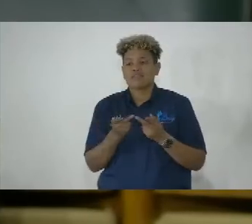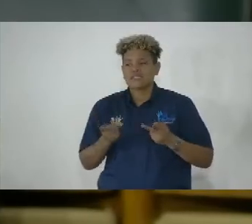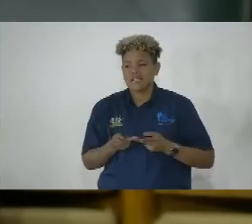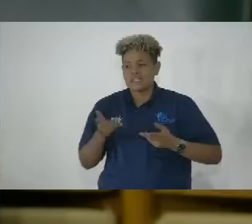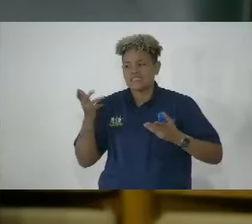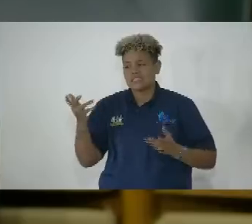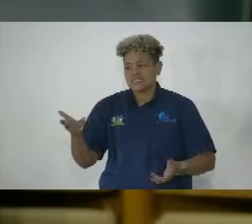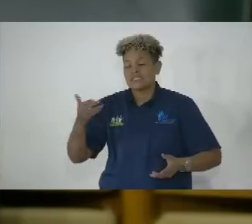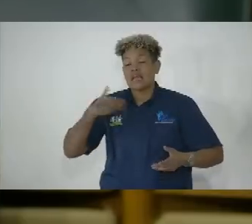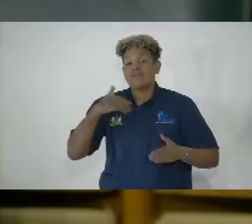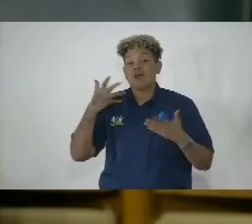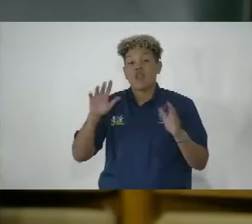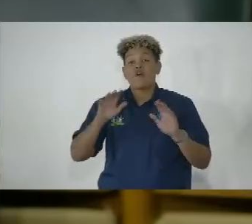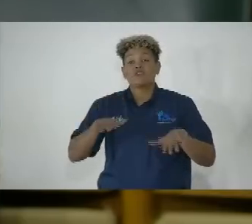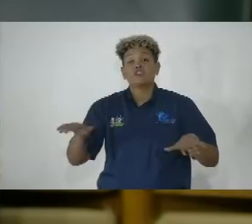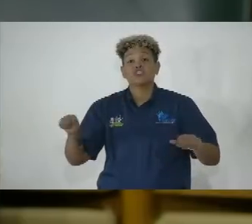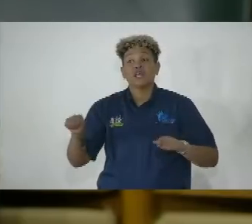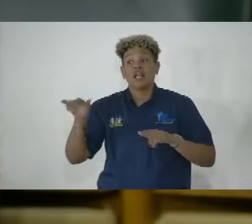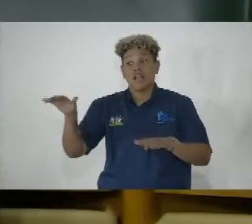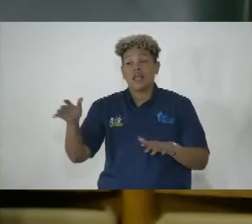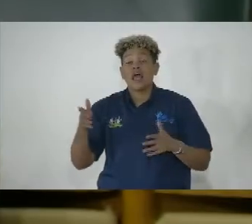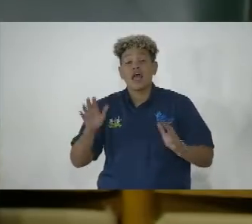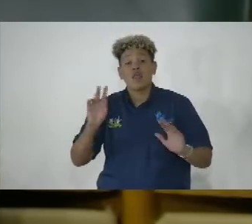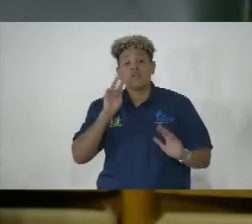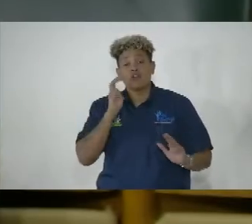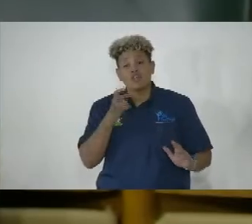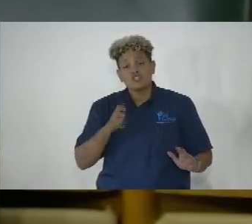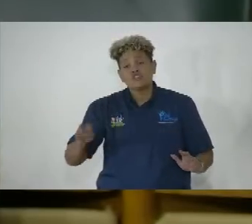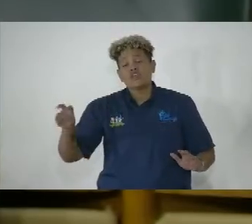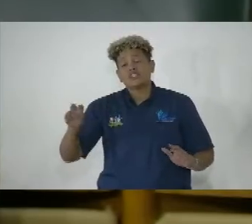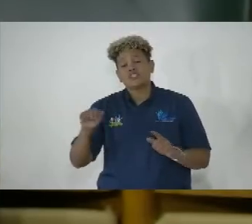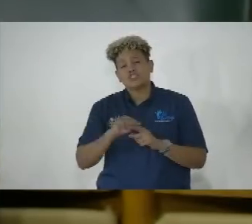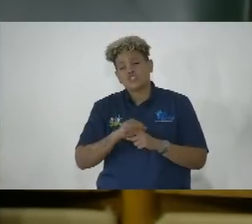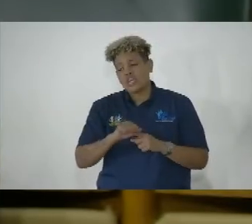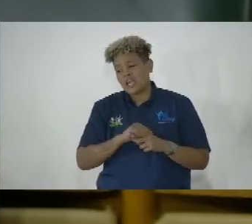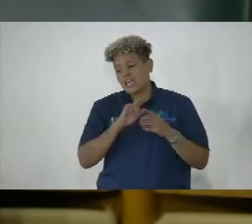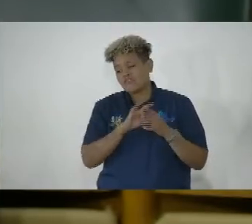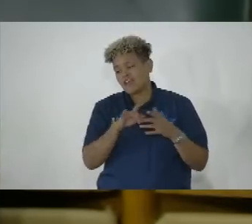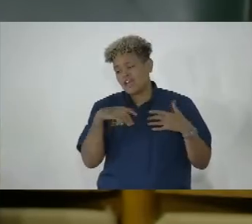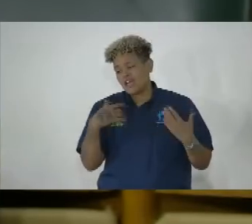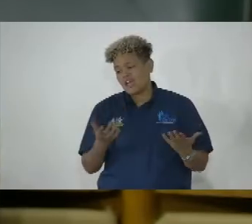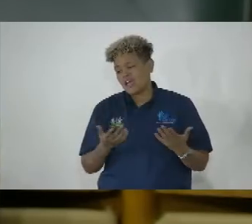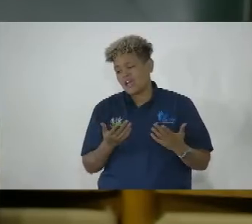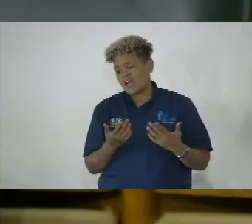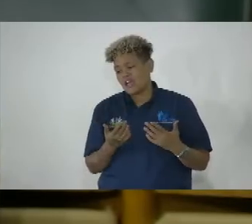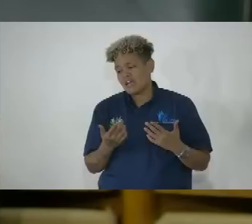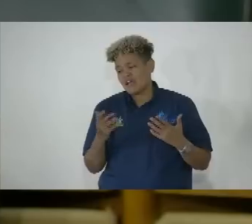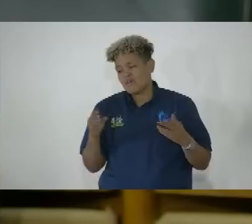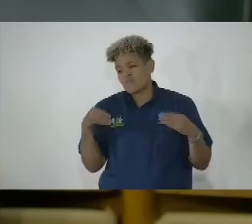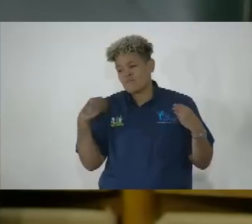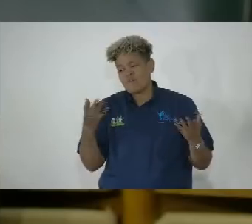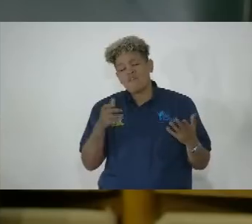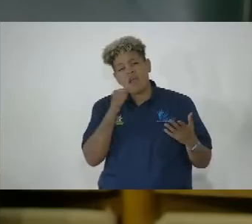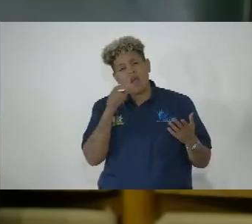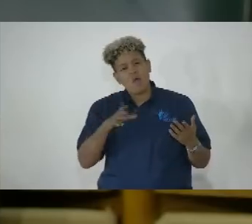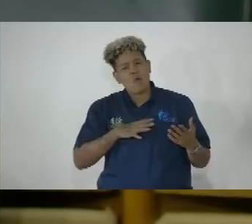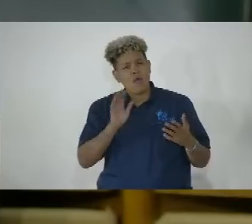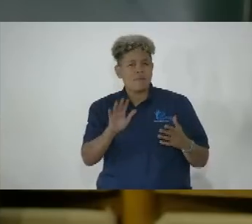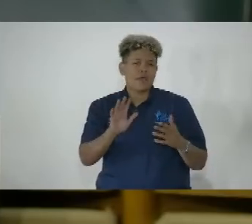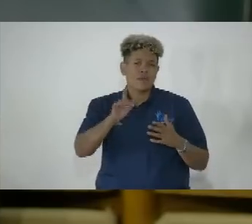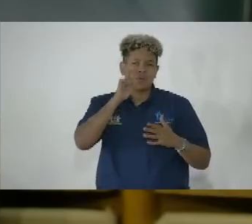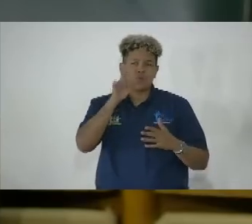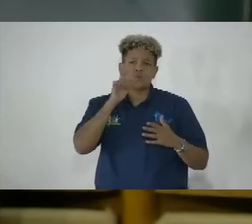facilities. It allows for children. It allows for transitional training in terms of providing women who